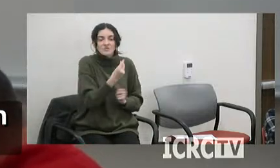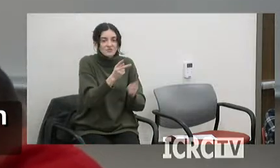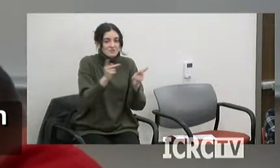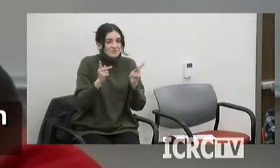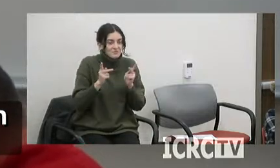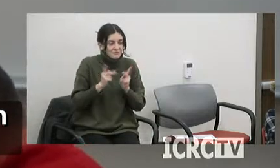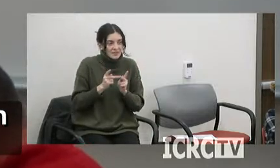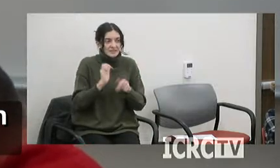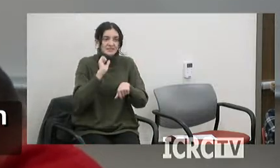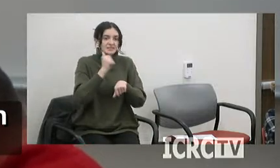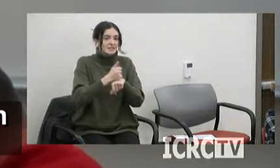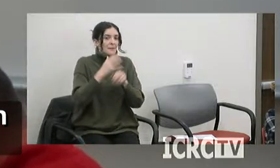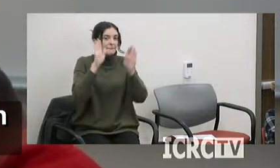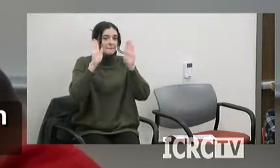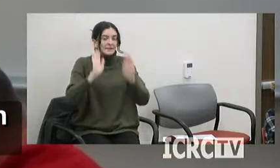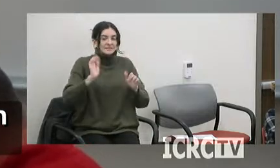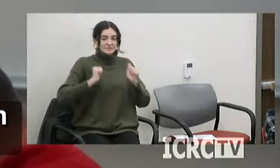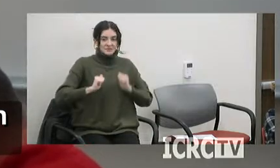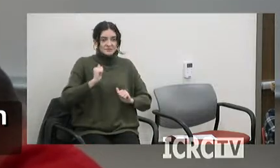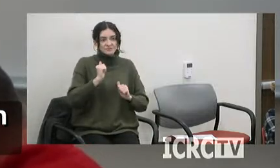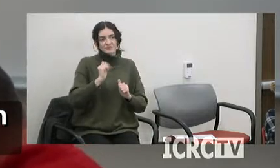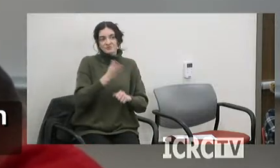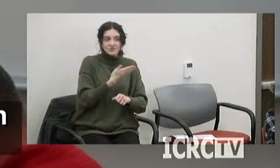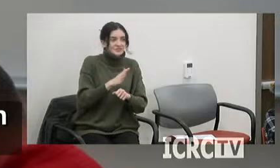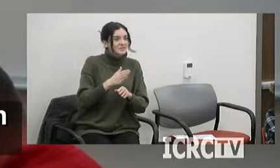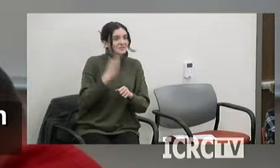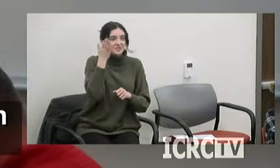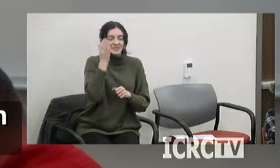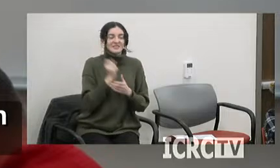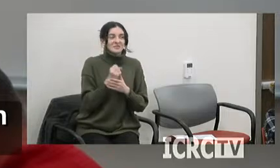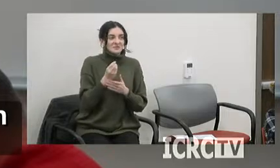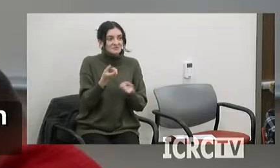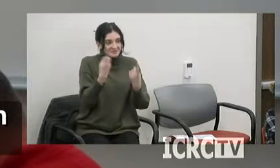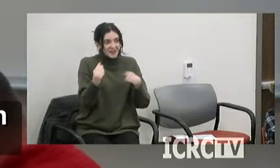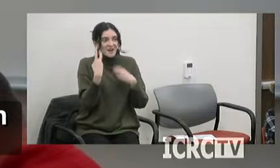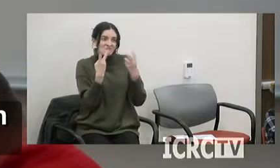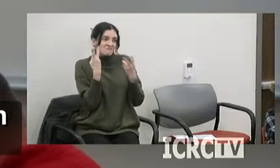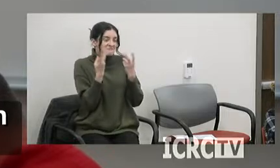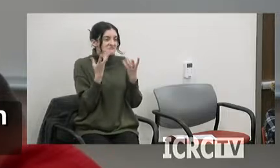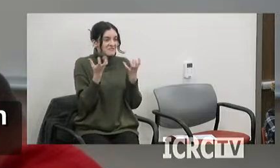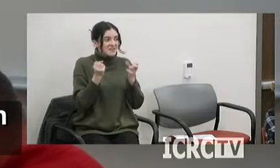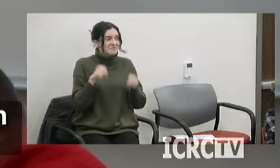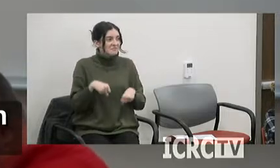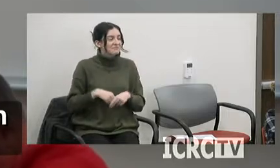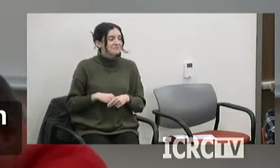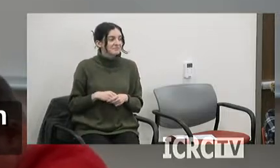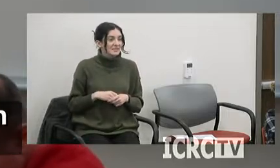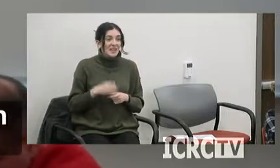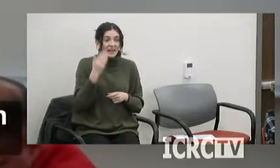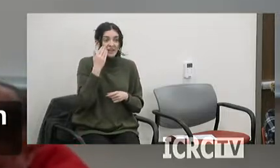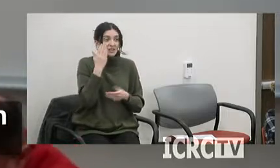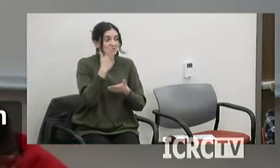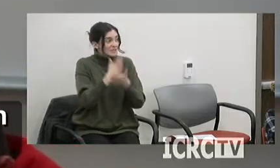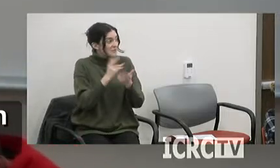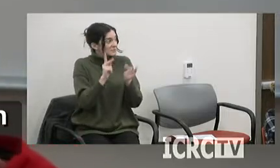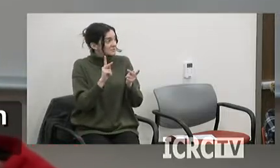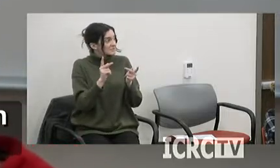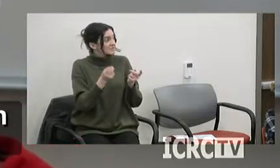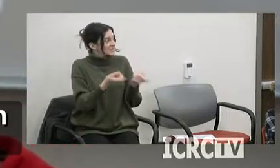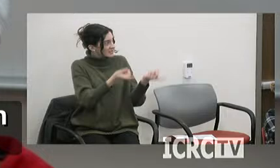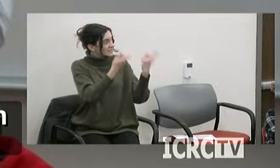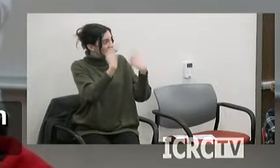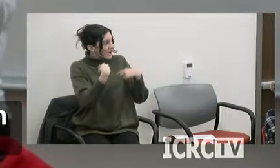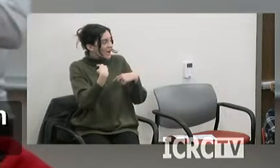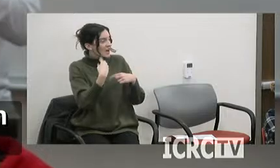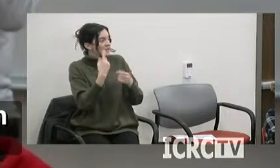wonderful productions and music in. So thank you for your support. I know several of you were at some of our concerts and performances this week. I want you to know our students, our teachers,